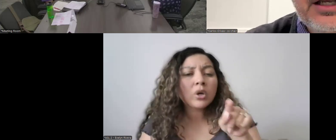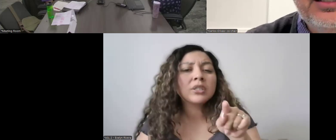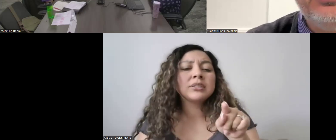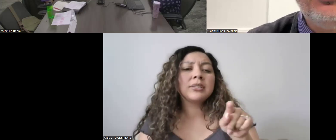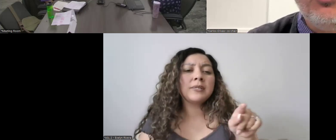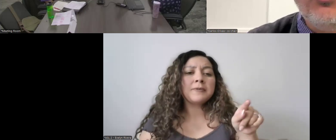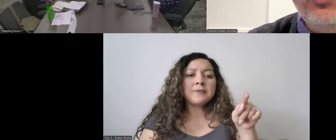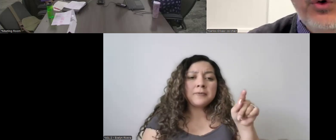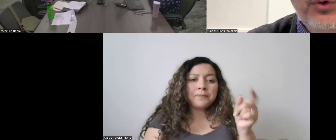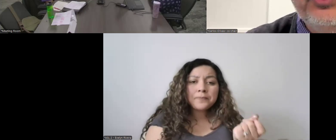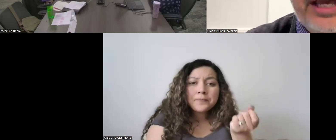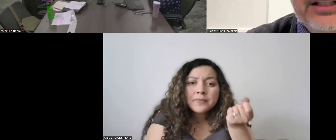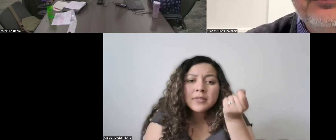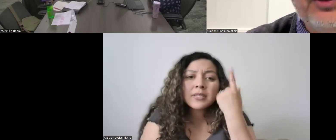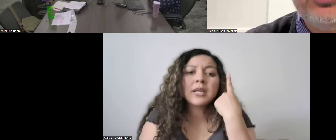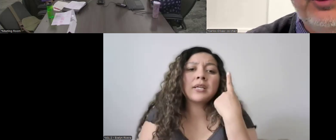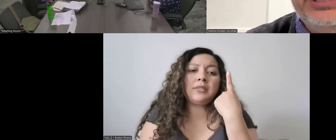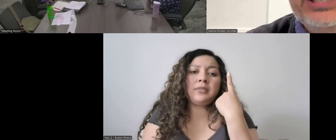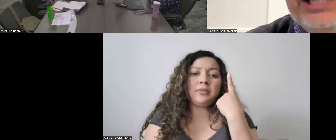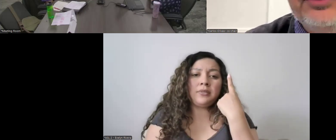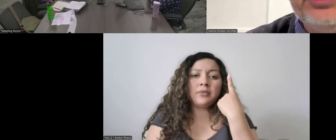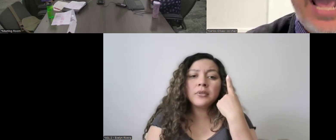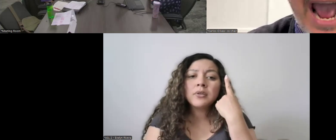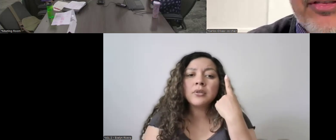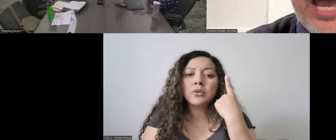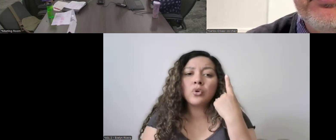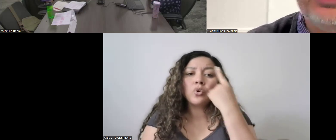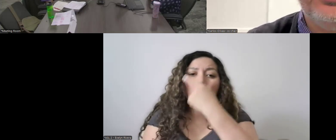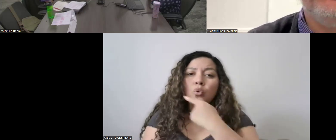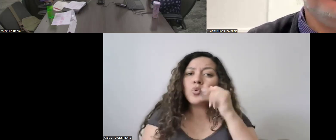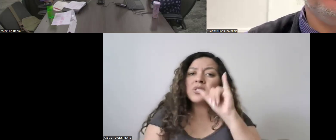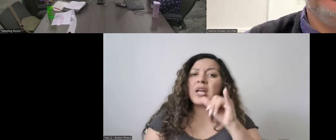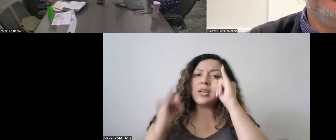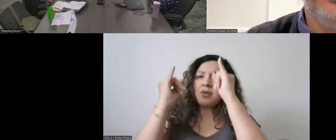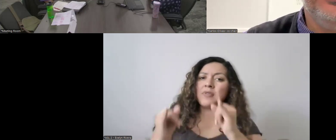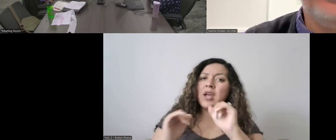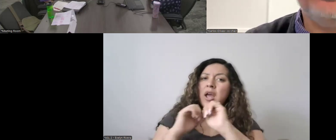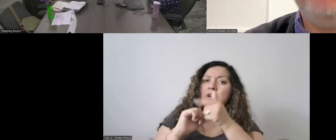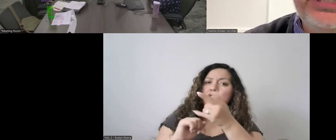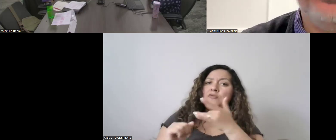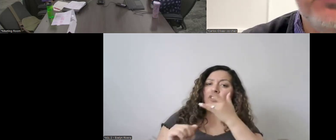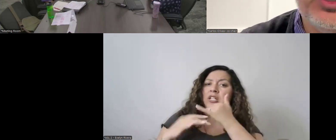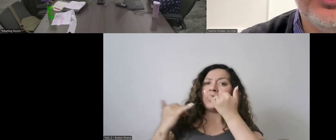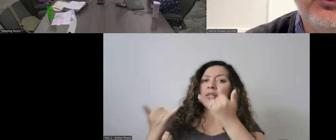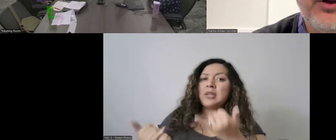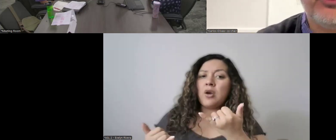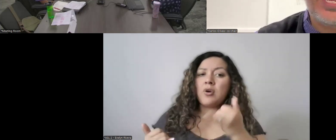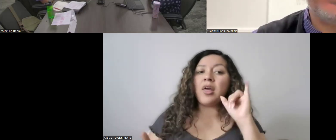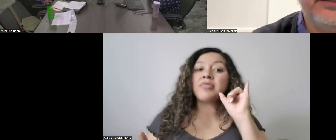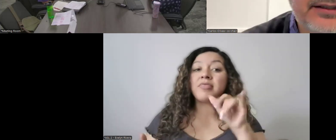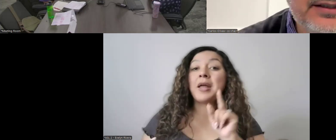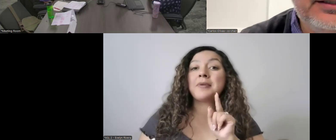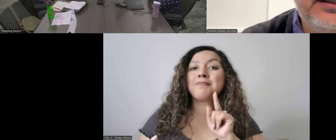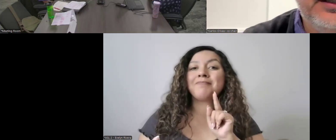understanding who that individual is at that present moment. And that's meeting them where they're